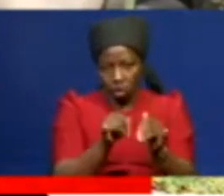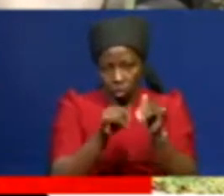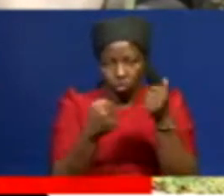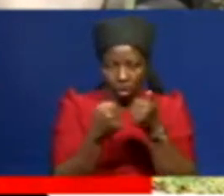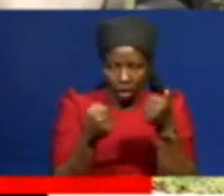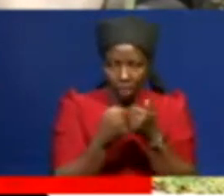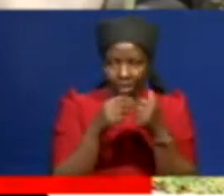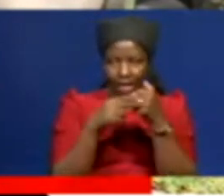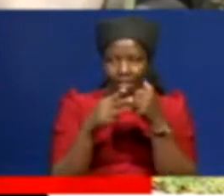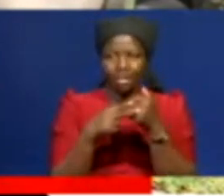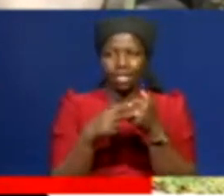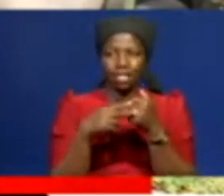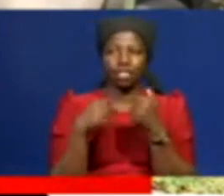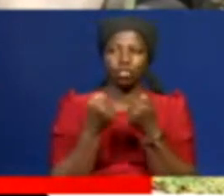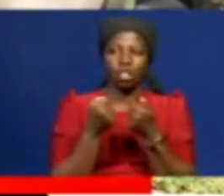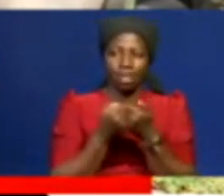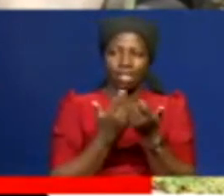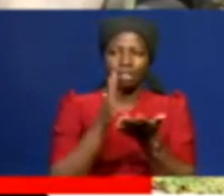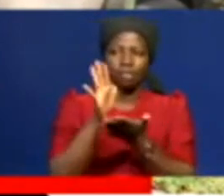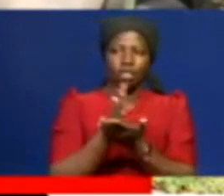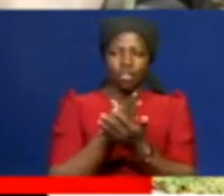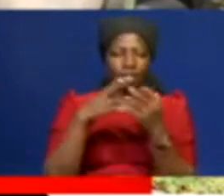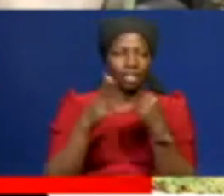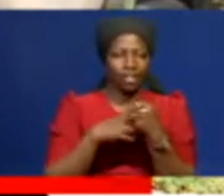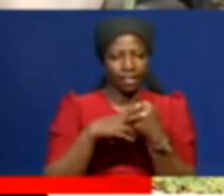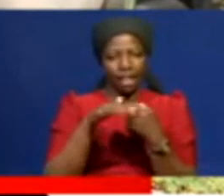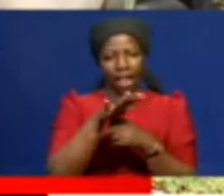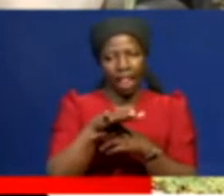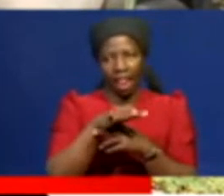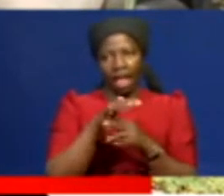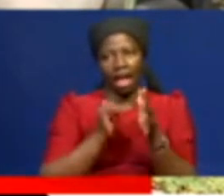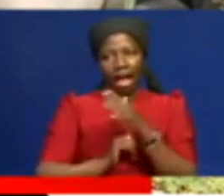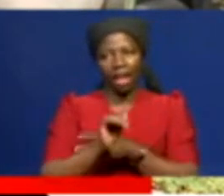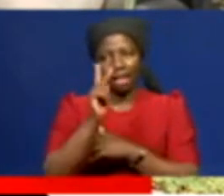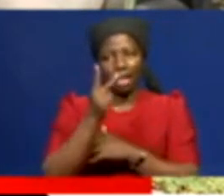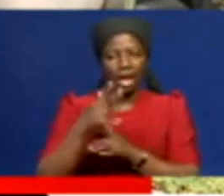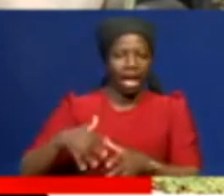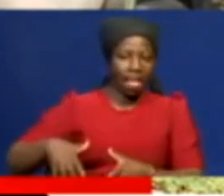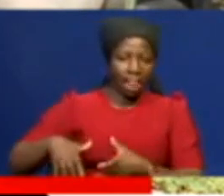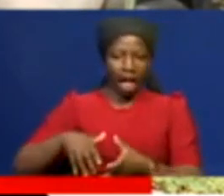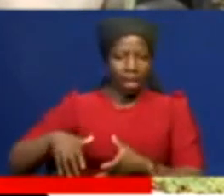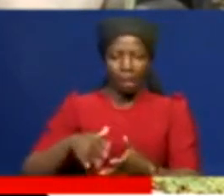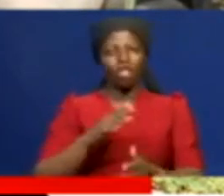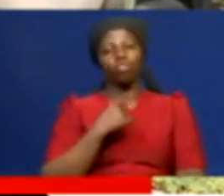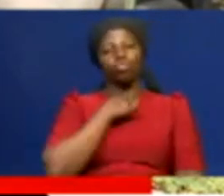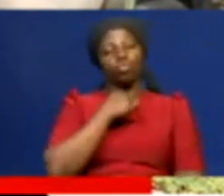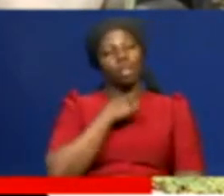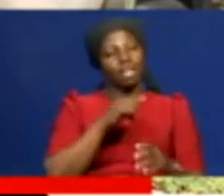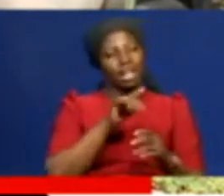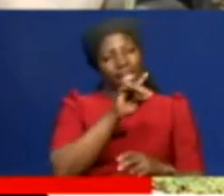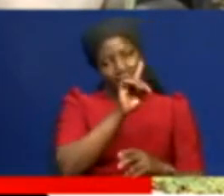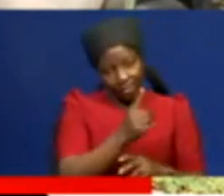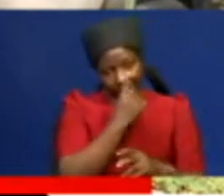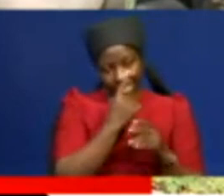tournament, part of the Sevens Circuit under Kenya Rugby Union. Mm-hmm. So it was started, the first Dala Sevens happened